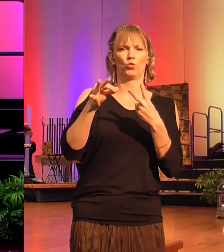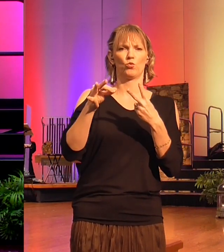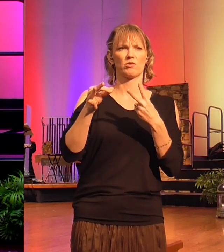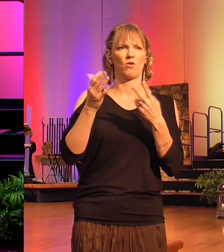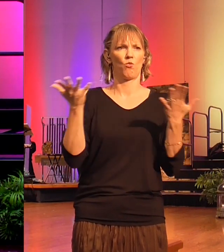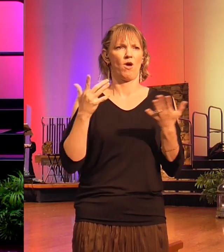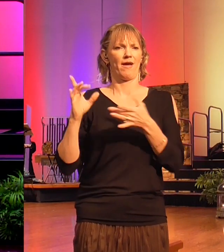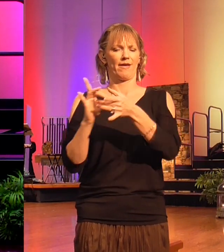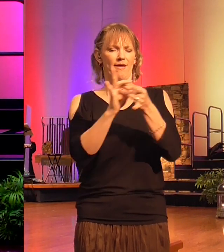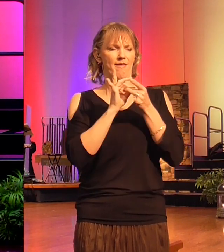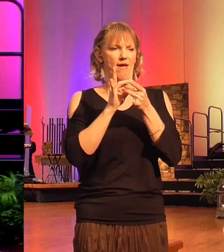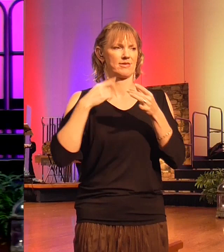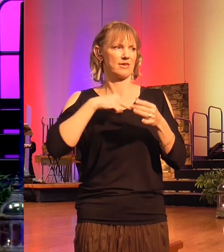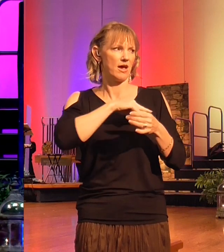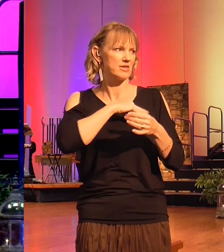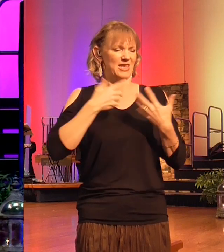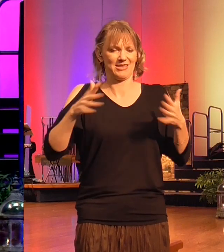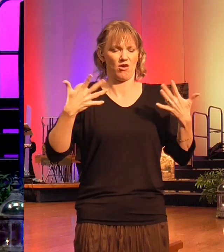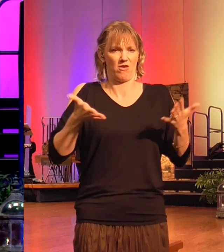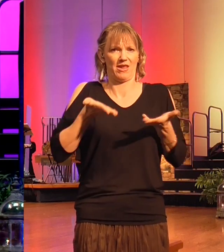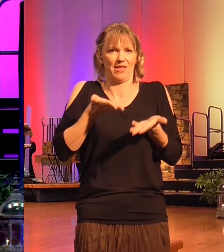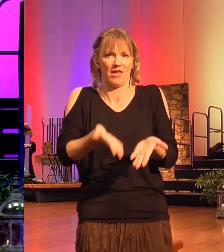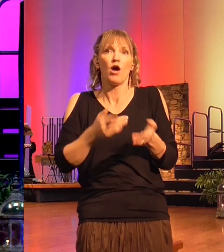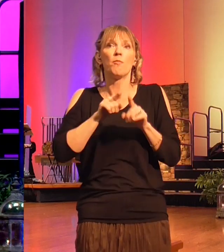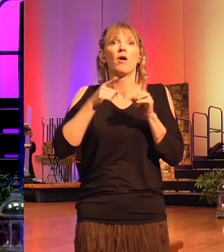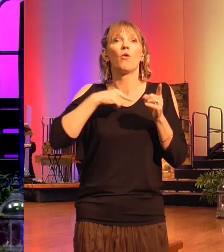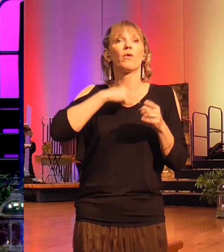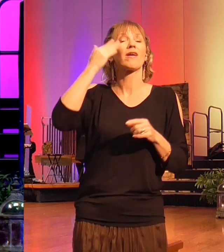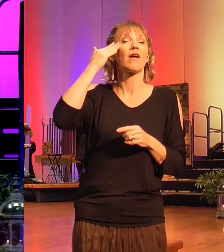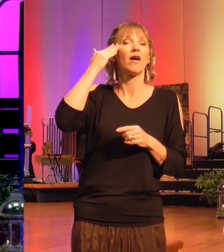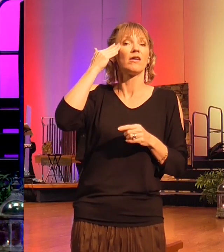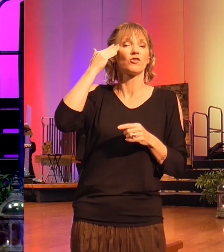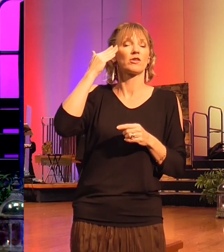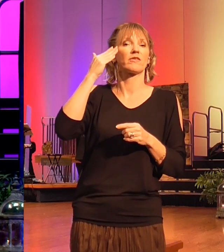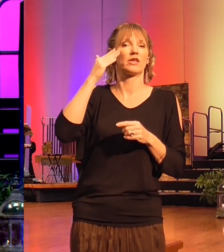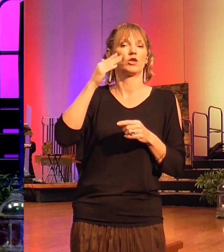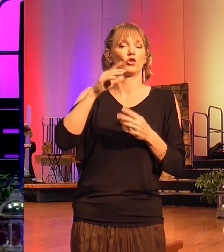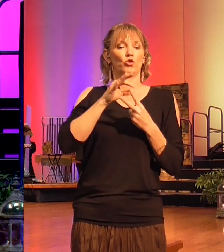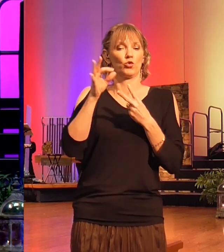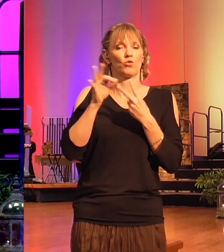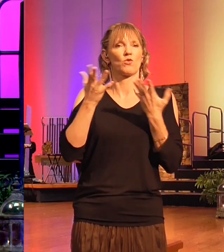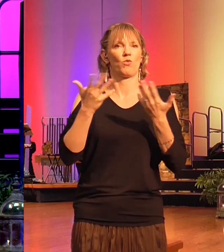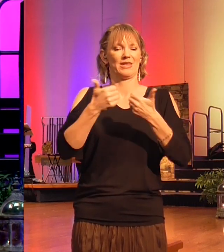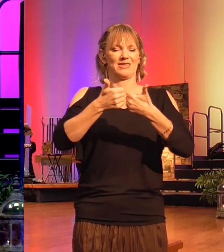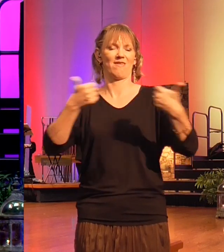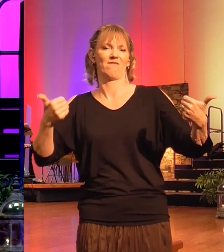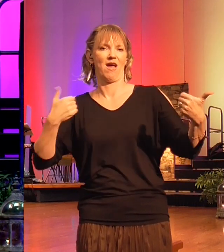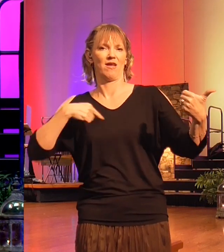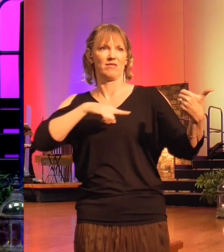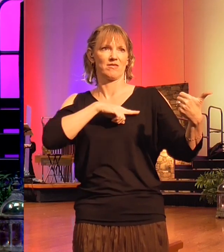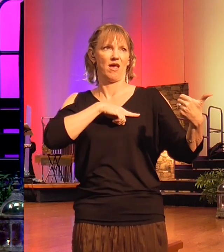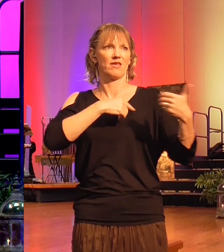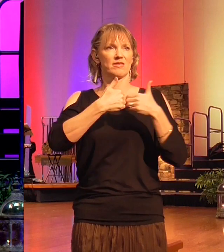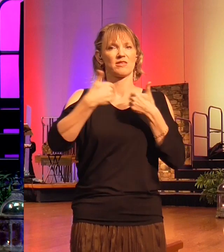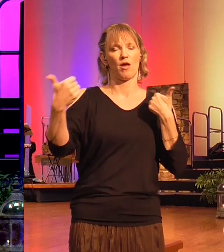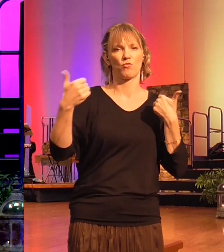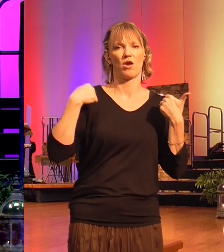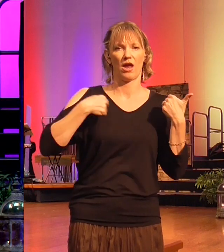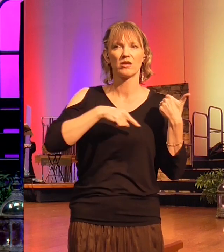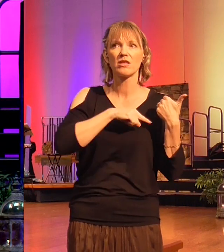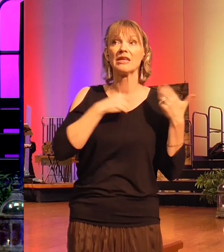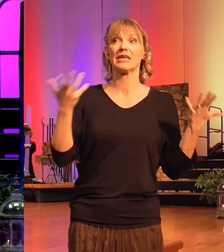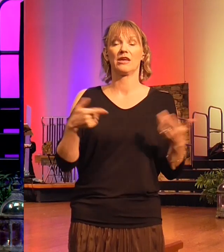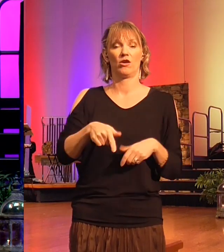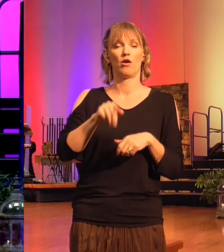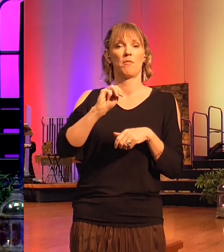so, but we do have to consciously choose about what divides us and what separates us. And here at Mile High Church, it's